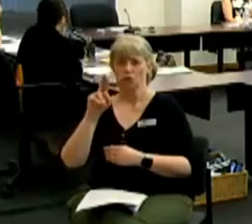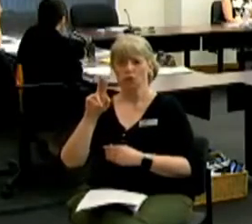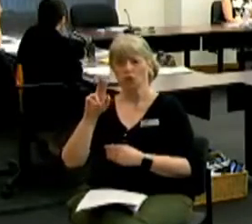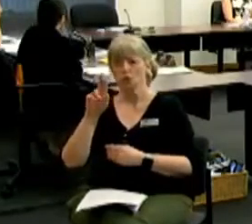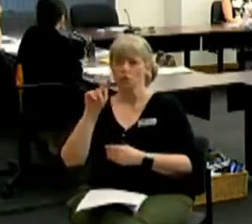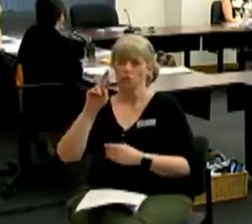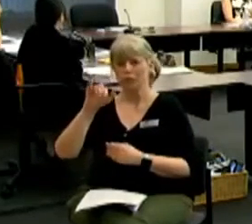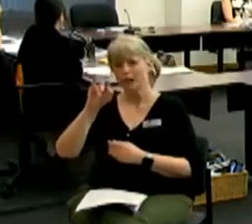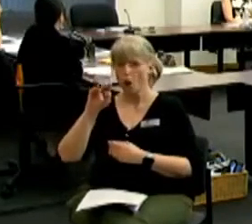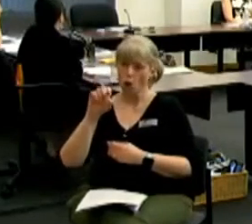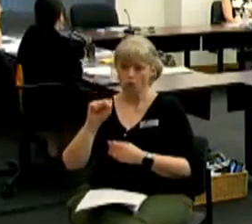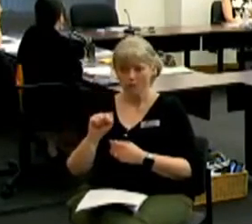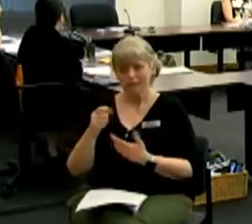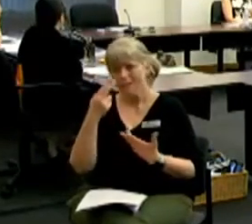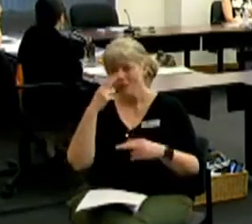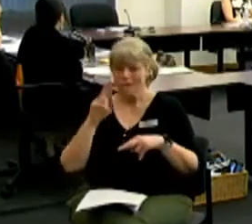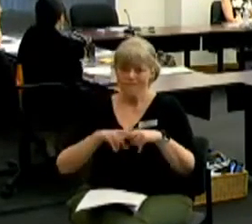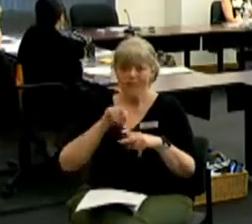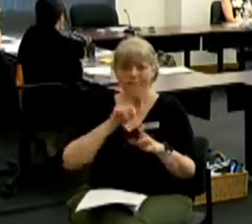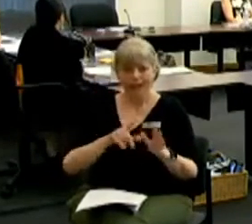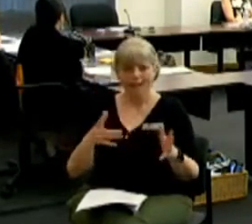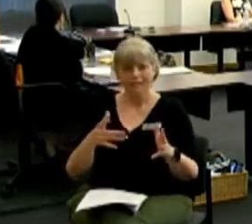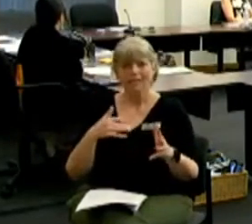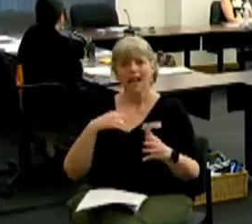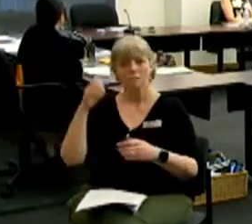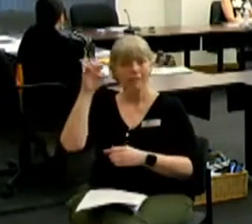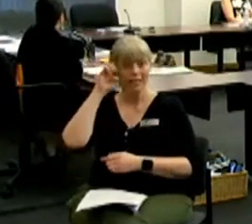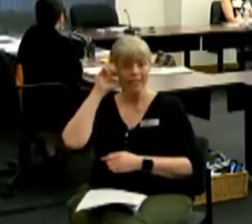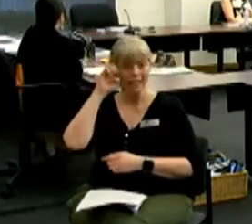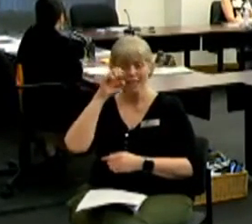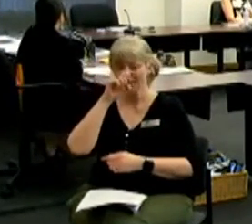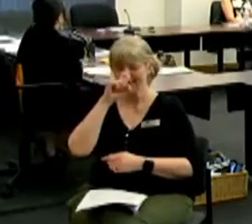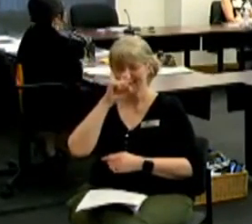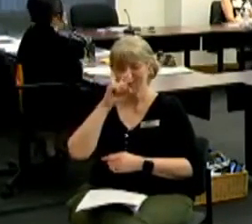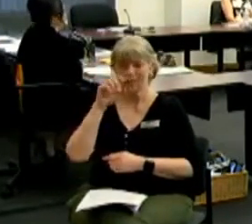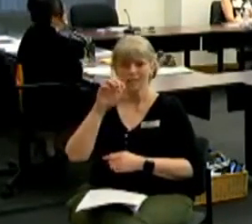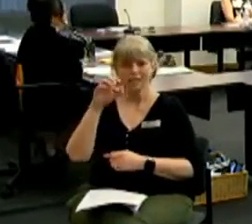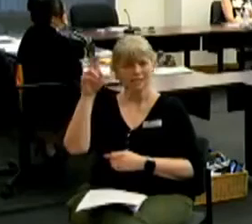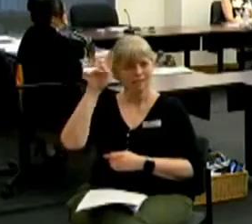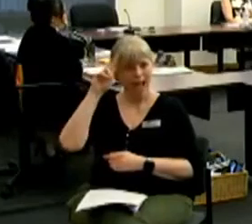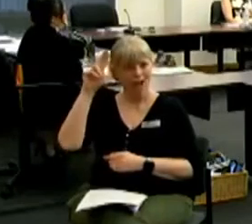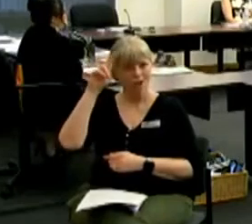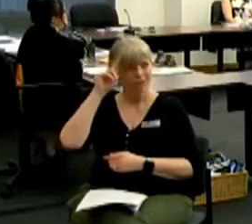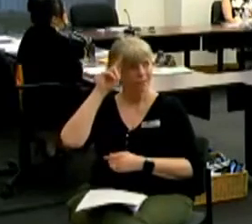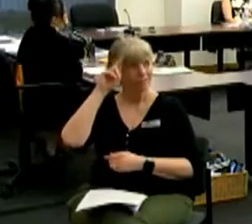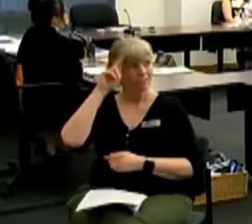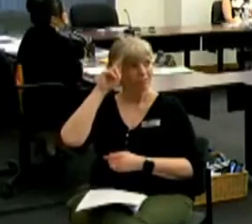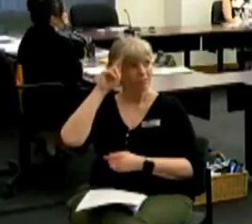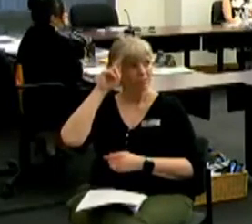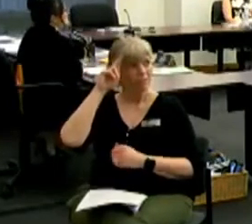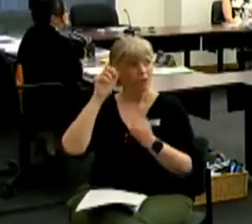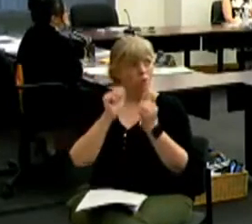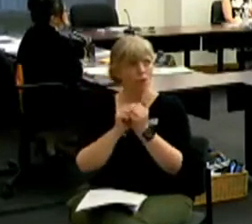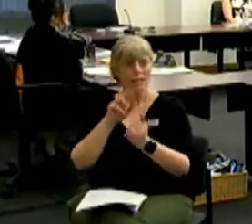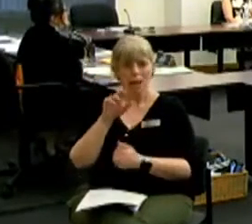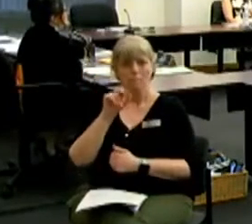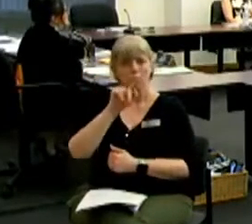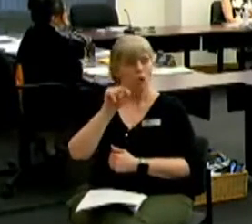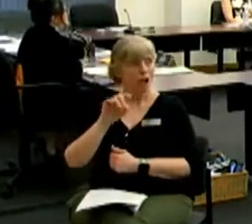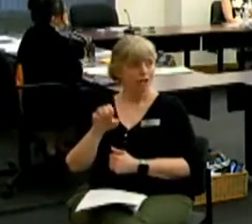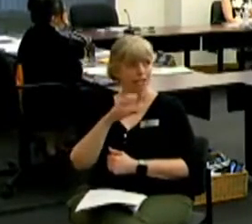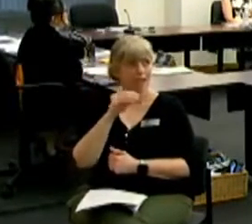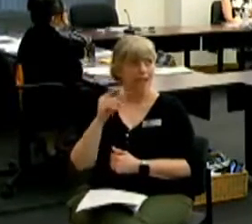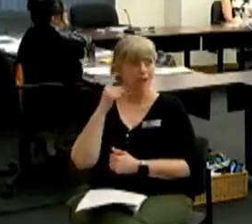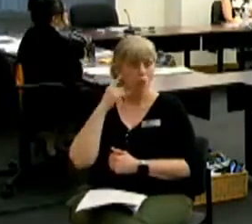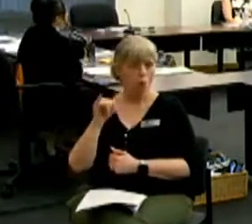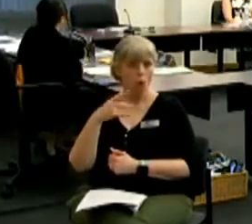mind. So for a fun fact, I'm an Eagle Scout with a bronze and gold palm. So that's something, it was a very formative experience